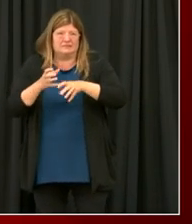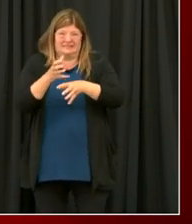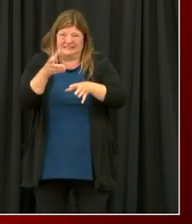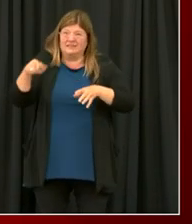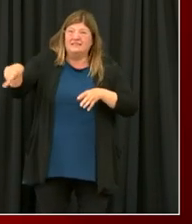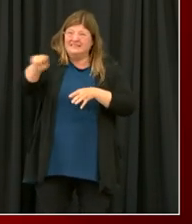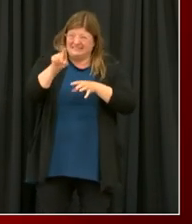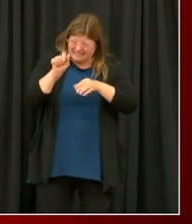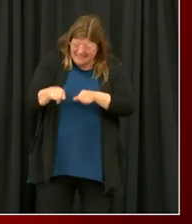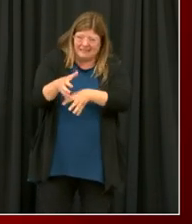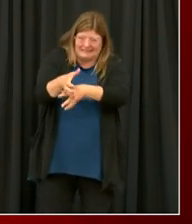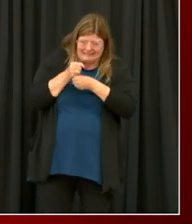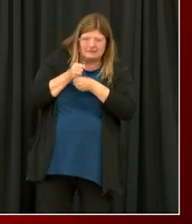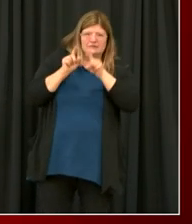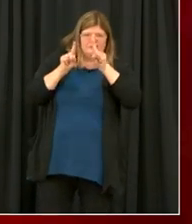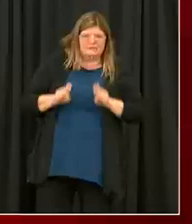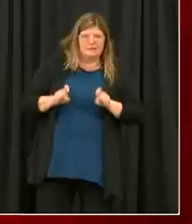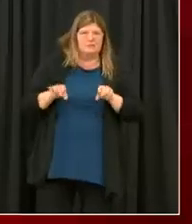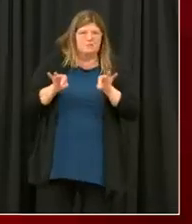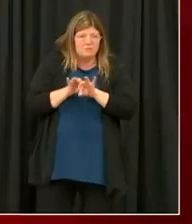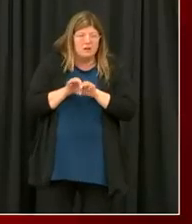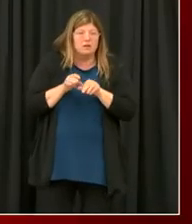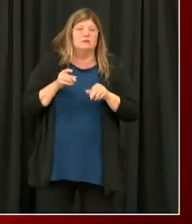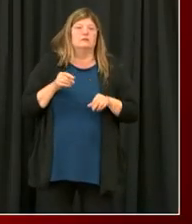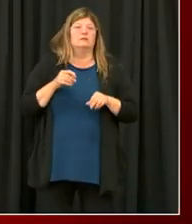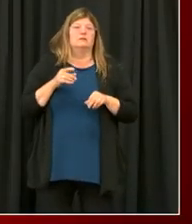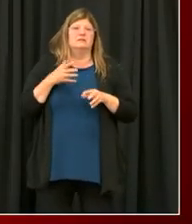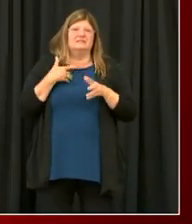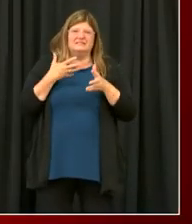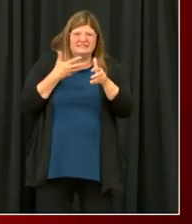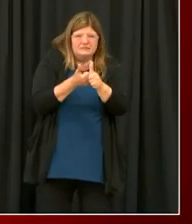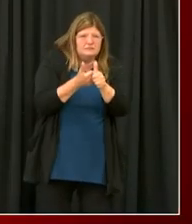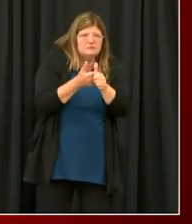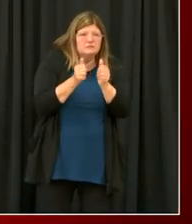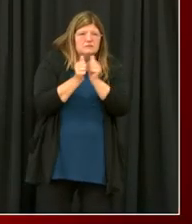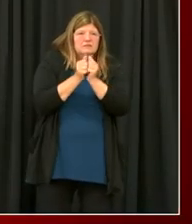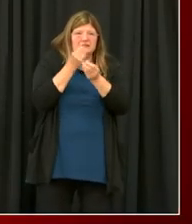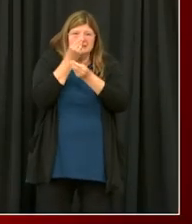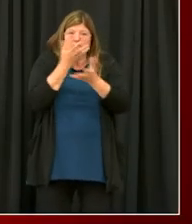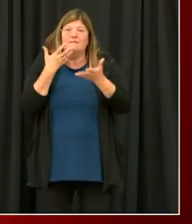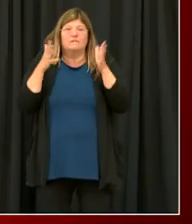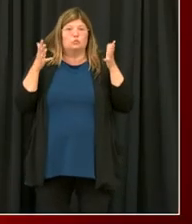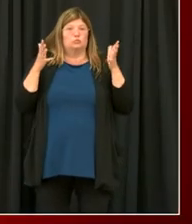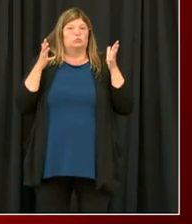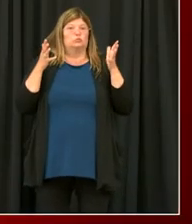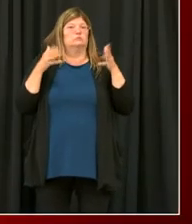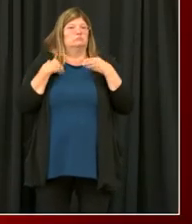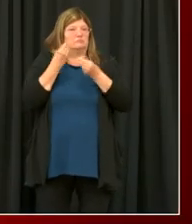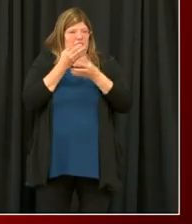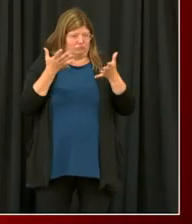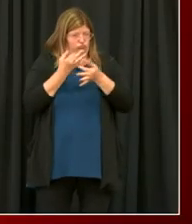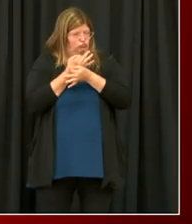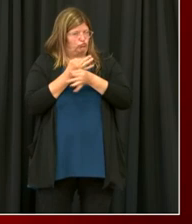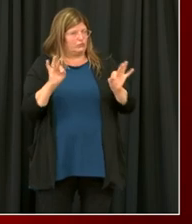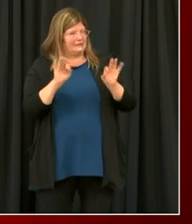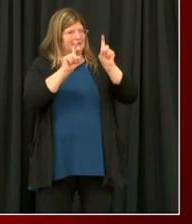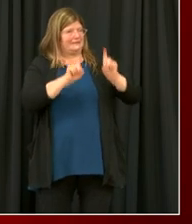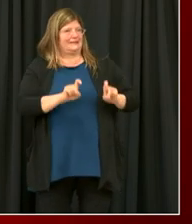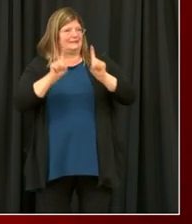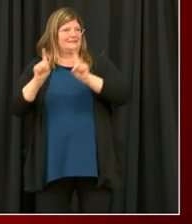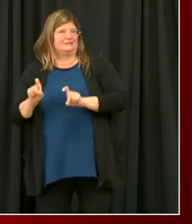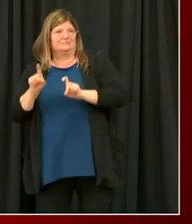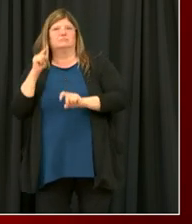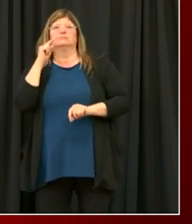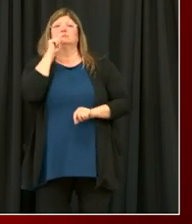of the updates that we made 2 weeks ago is that we began offering free fire testing at firehouses across